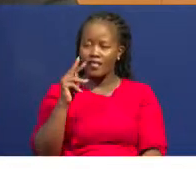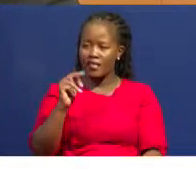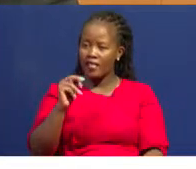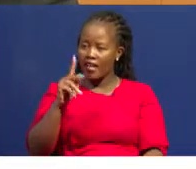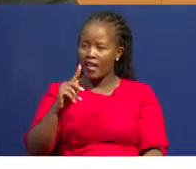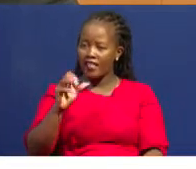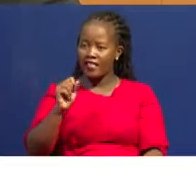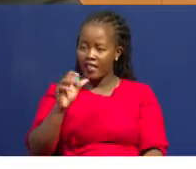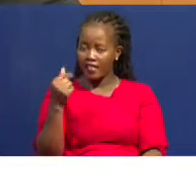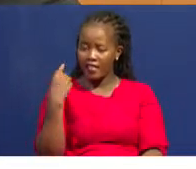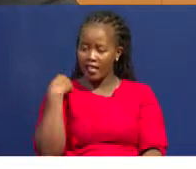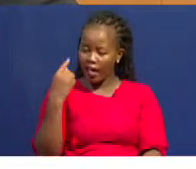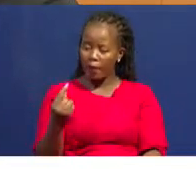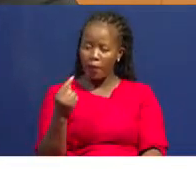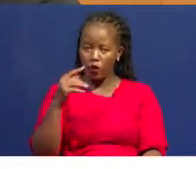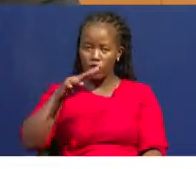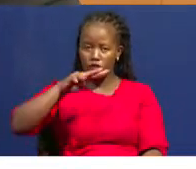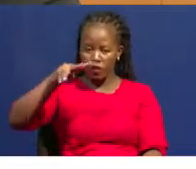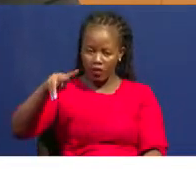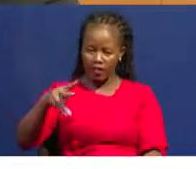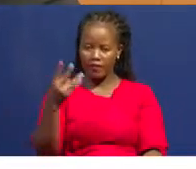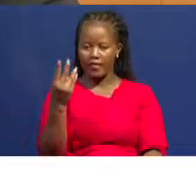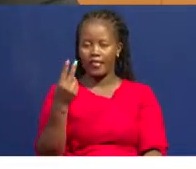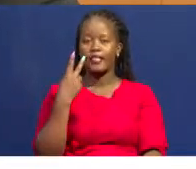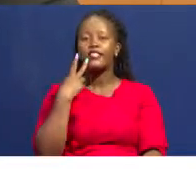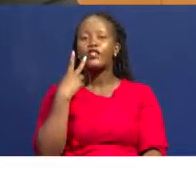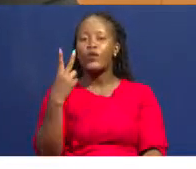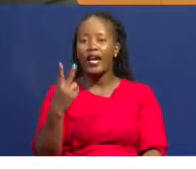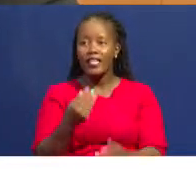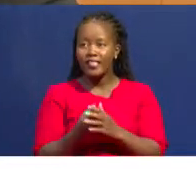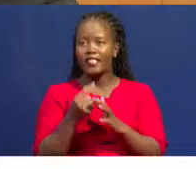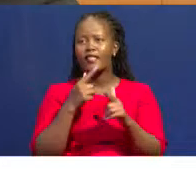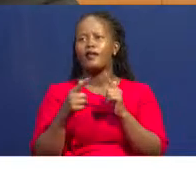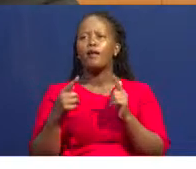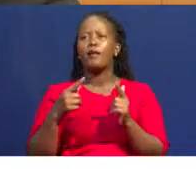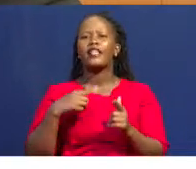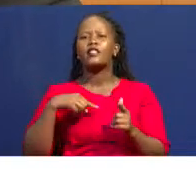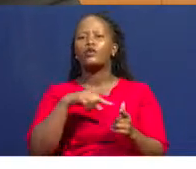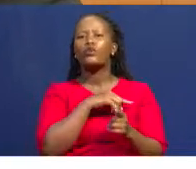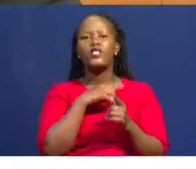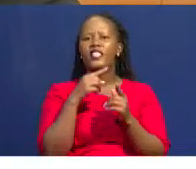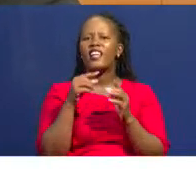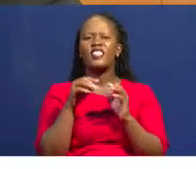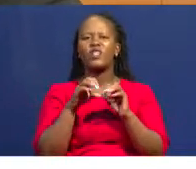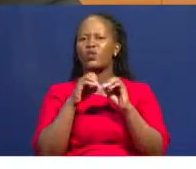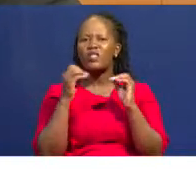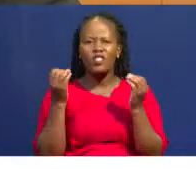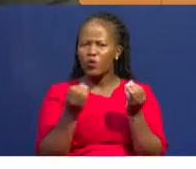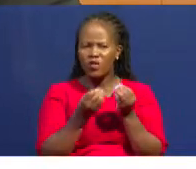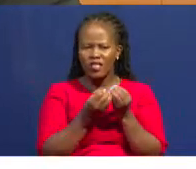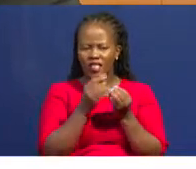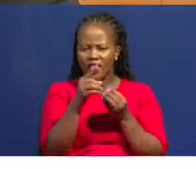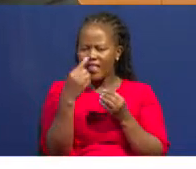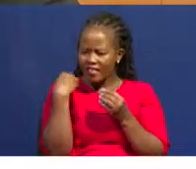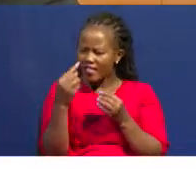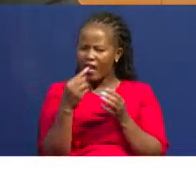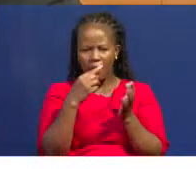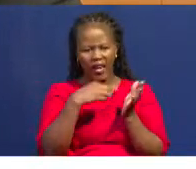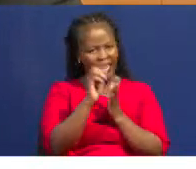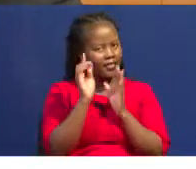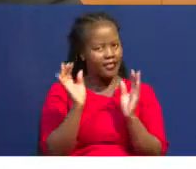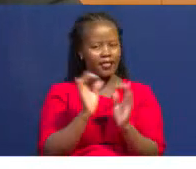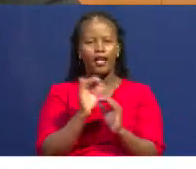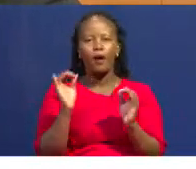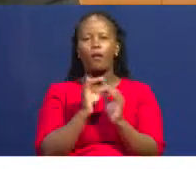was 4,200 and something, while as the association we say that number is not the correct number. We have lost more than